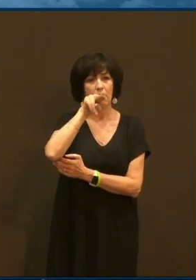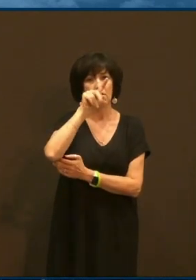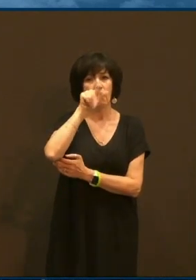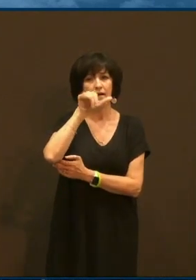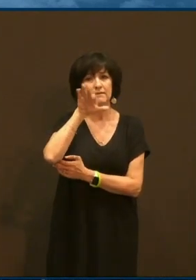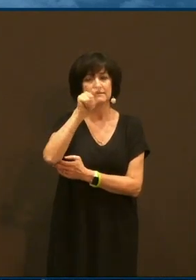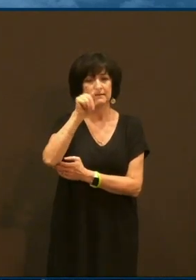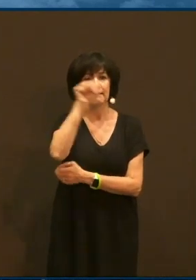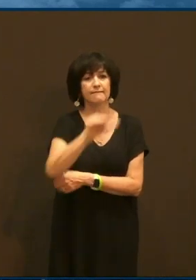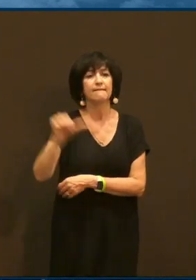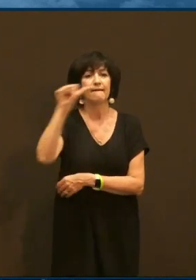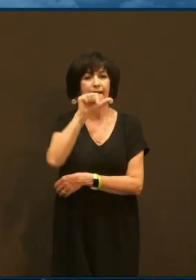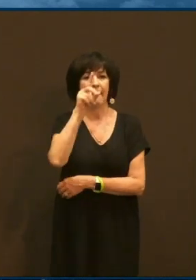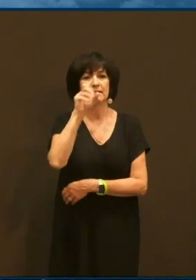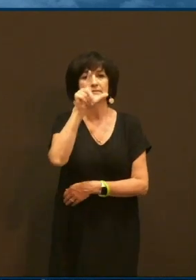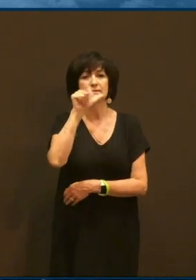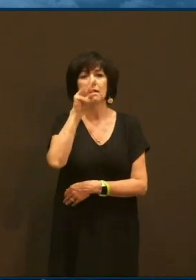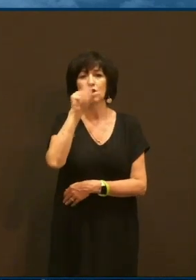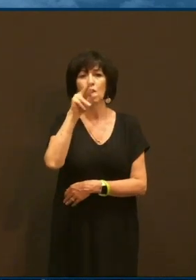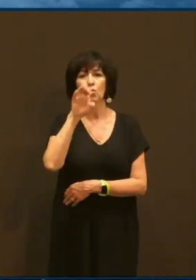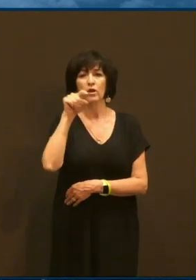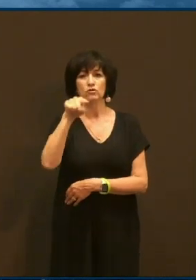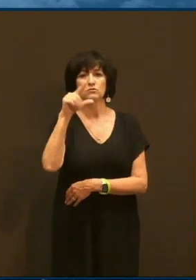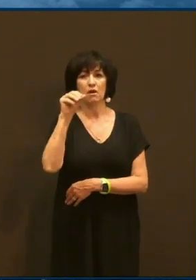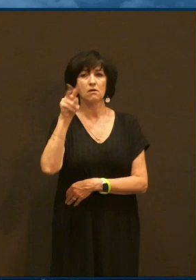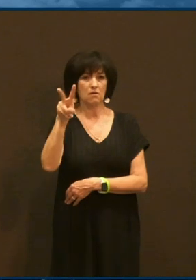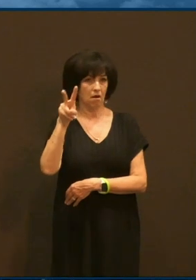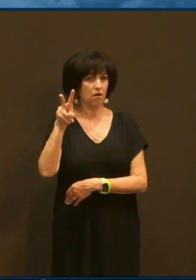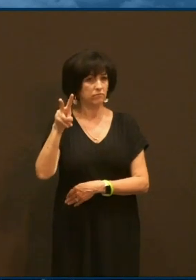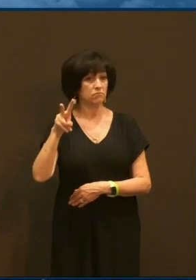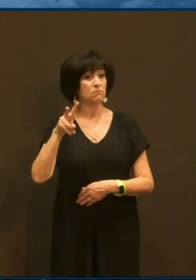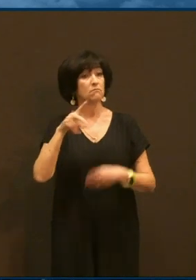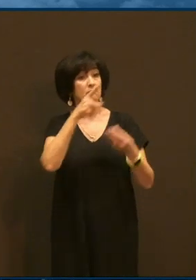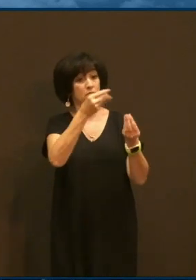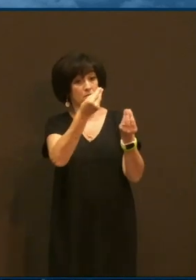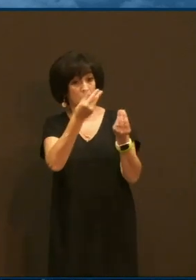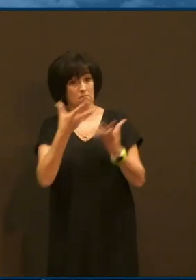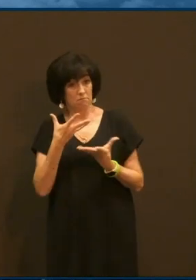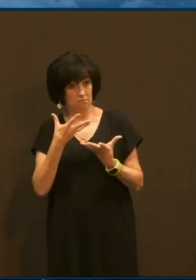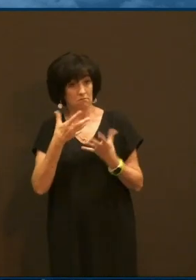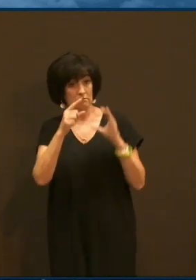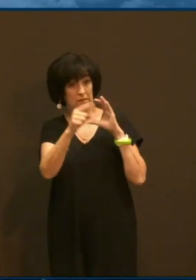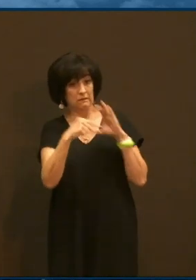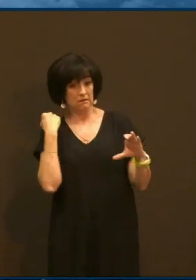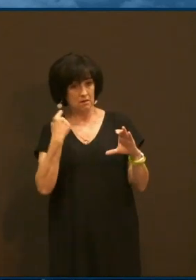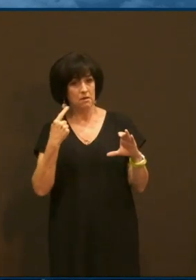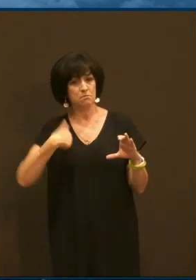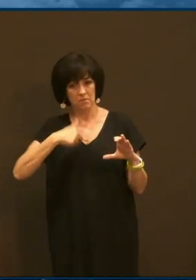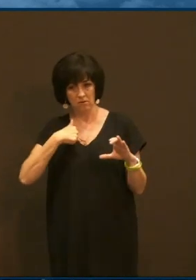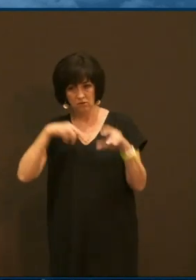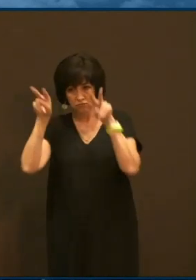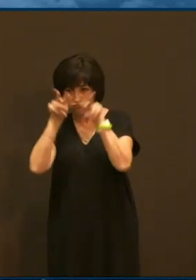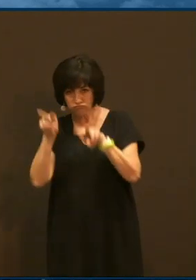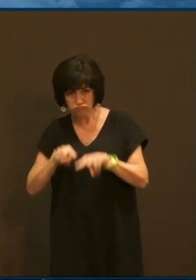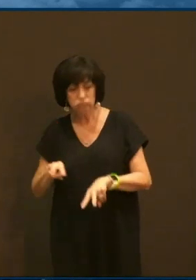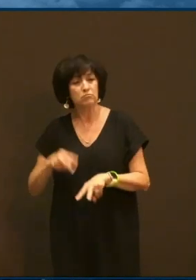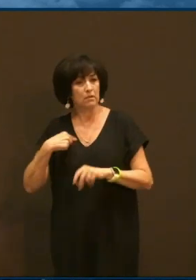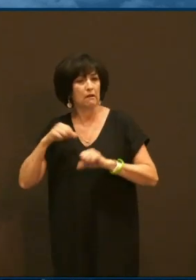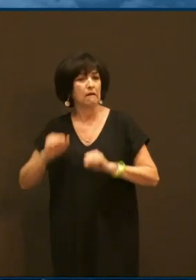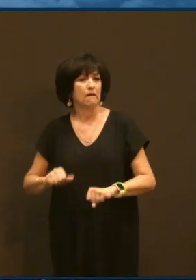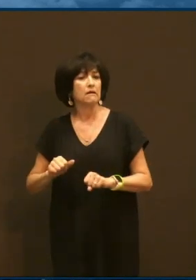hspcontact@delaware.gov. Then we can follow up, educate, and hopefully get all of our business sector in line to help